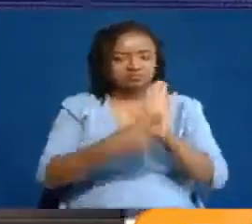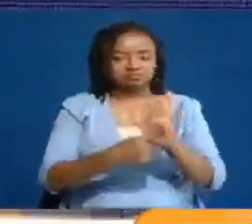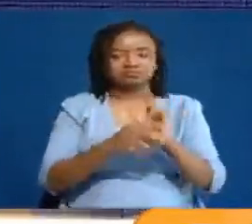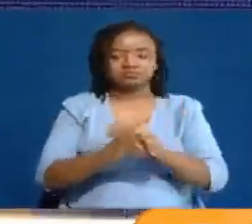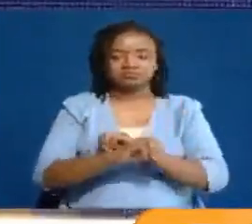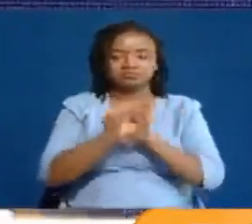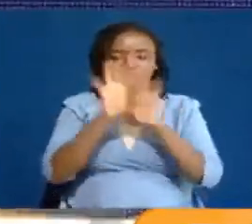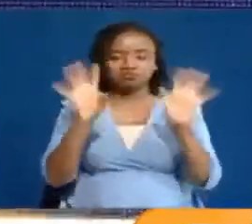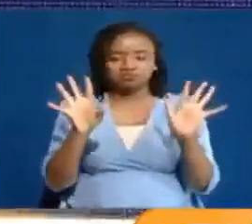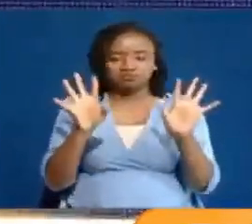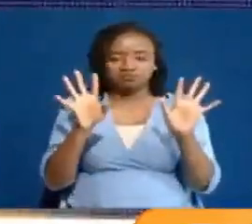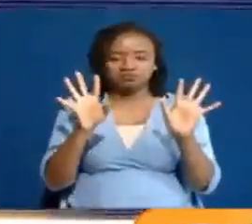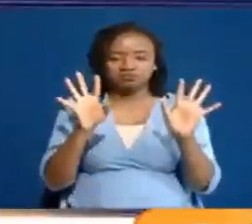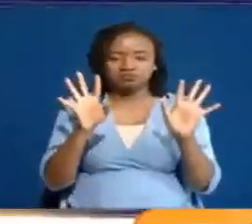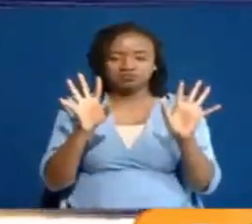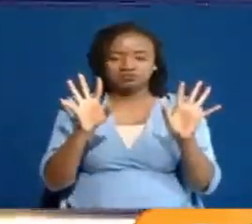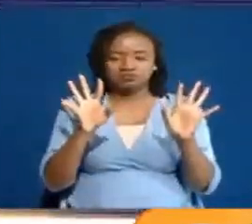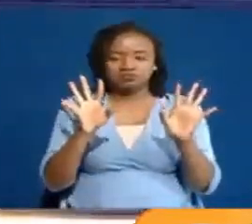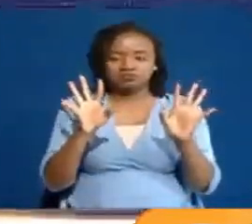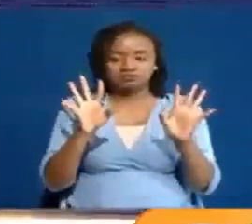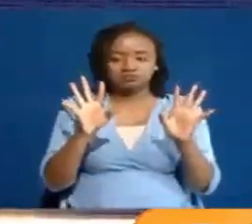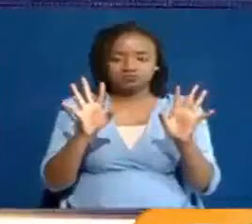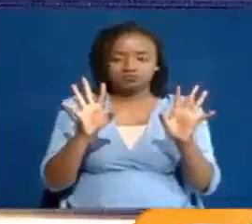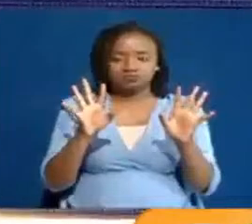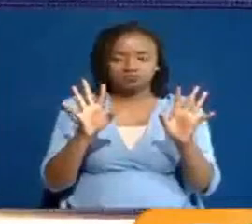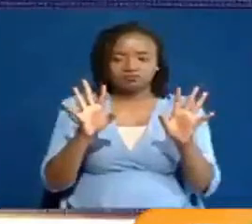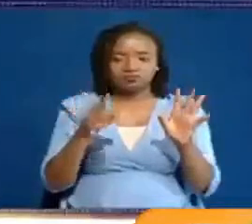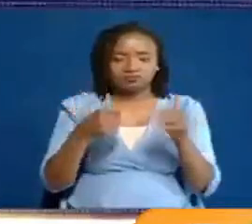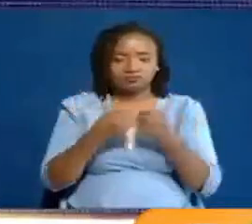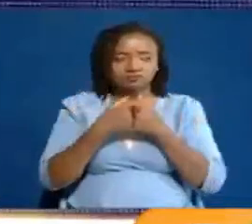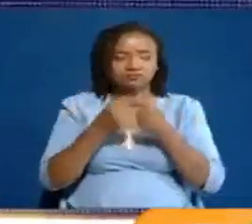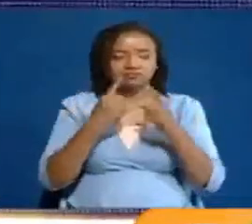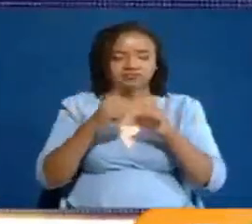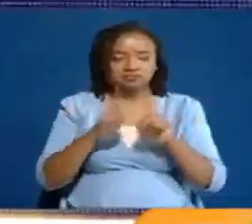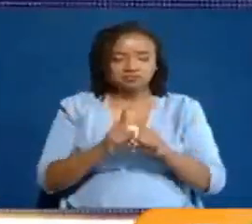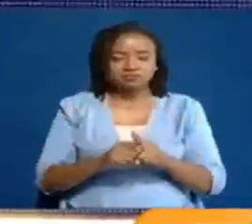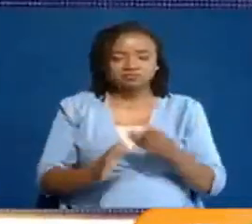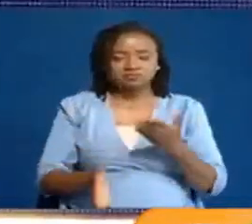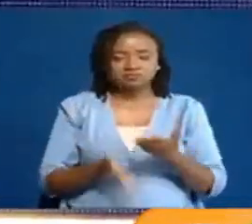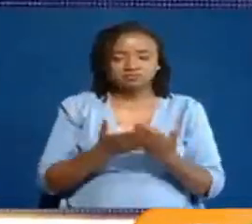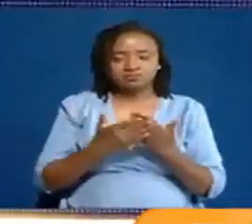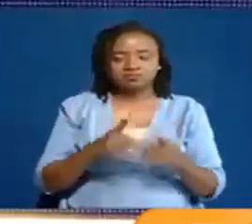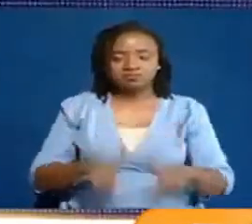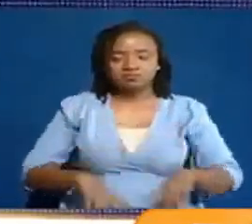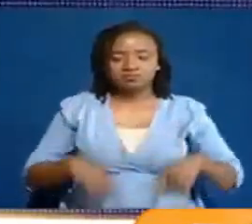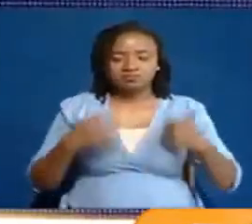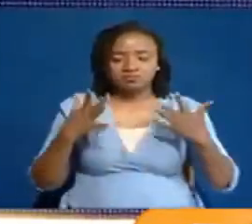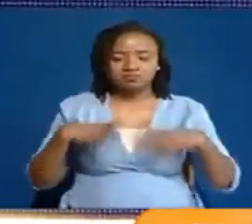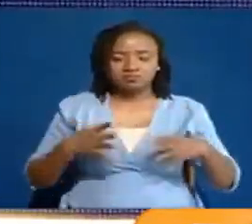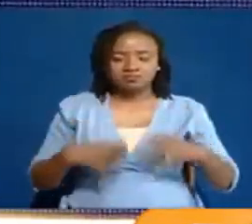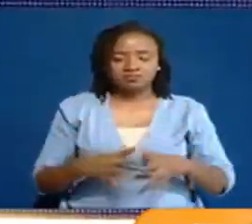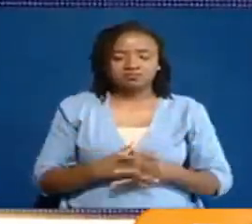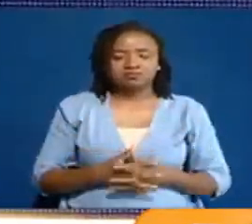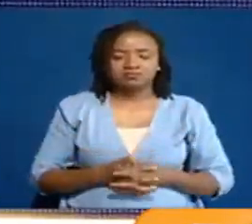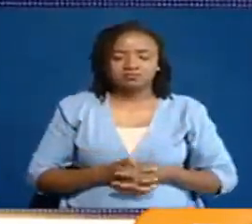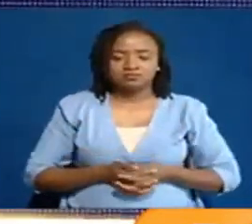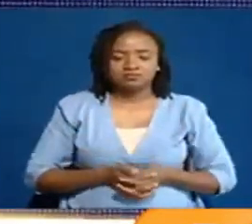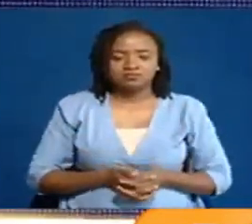latest advancement, but also enrich lives, empower